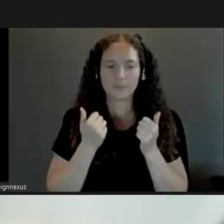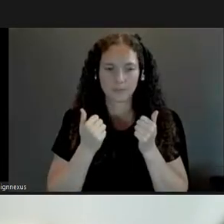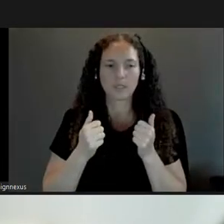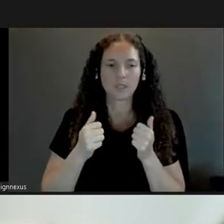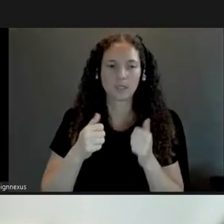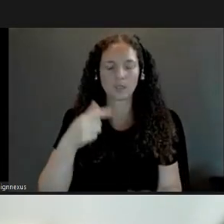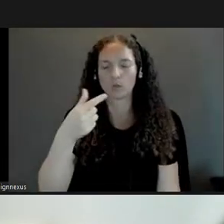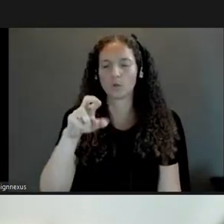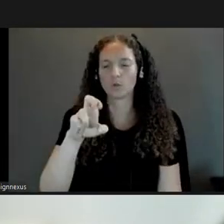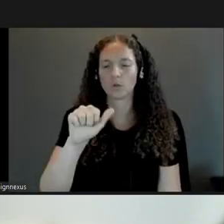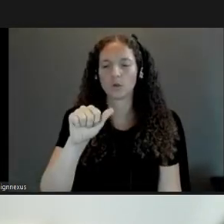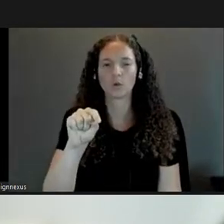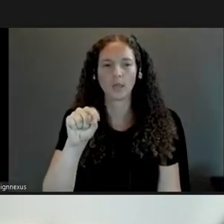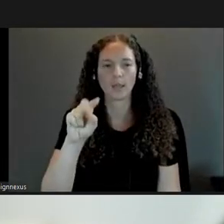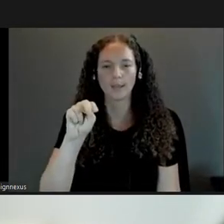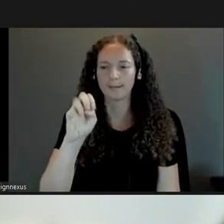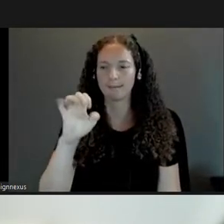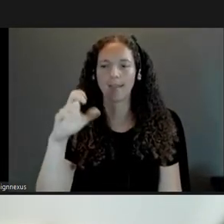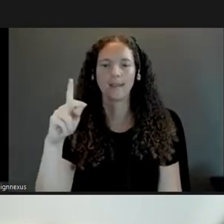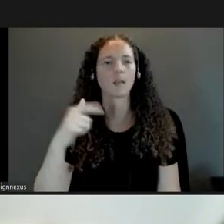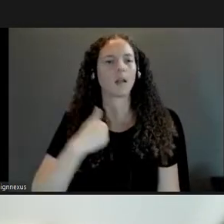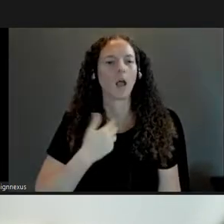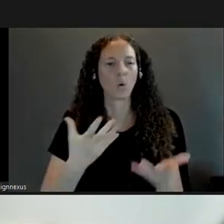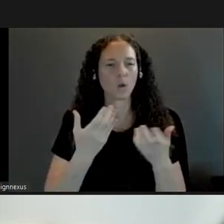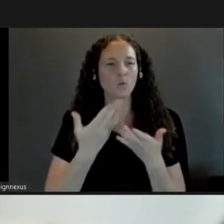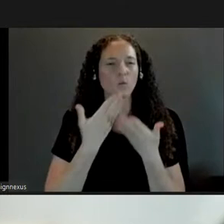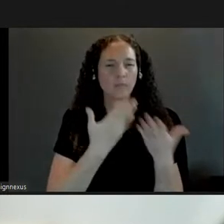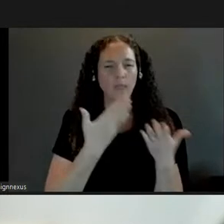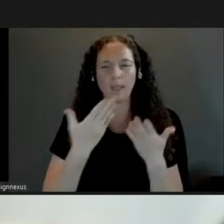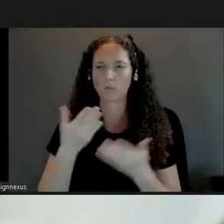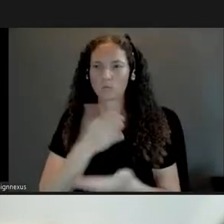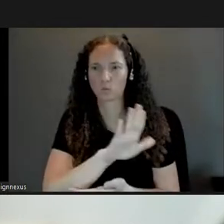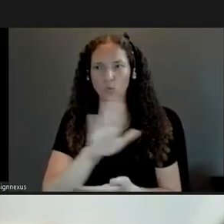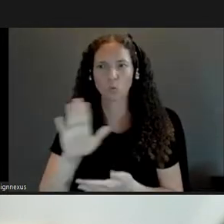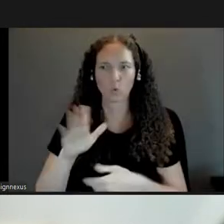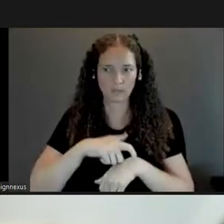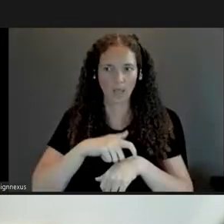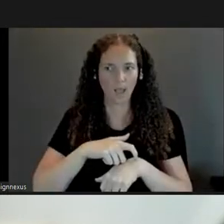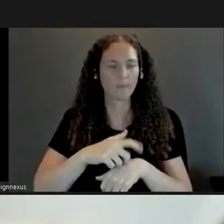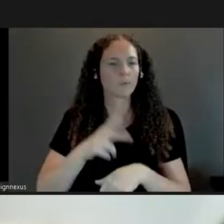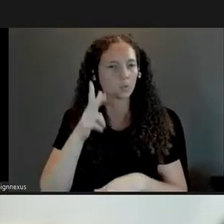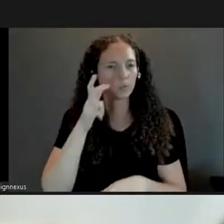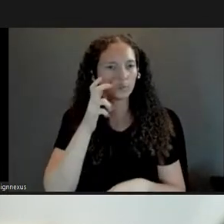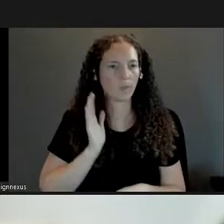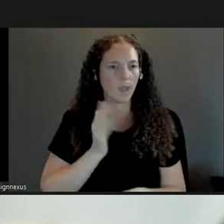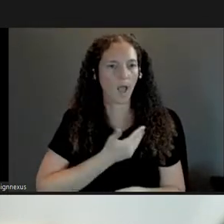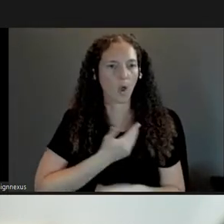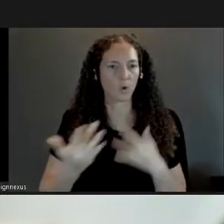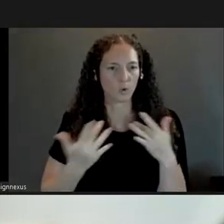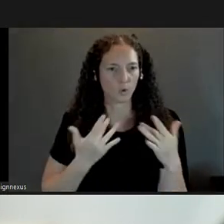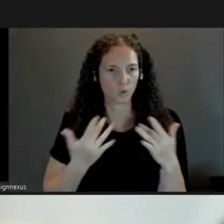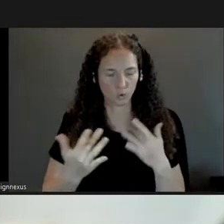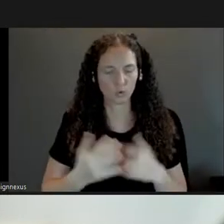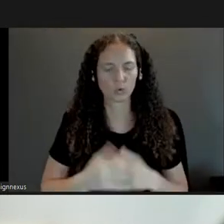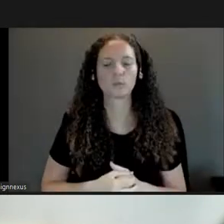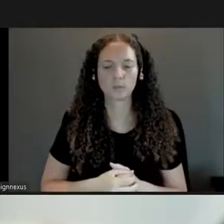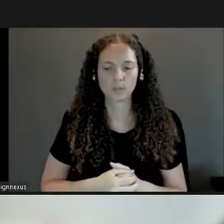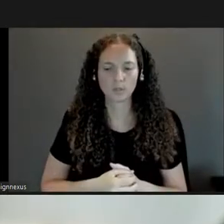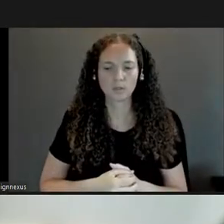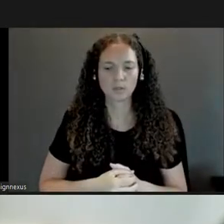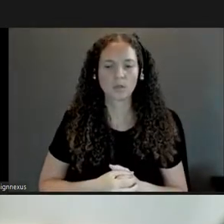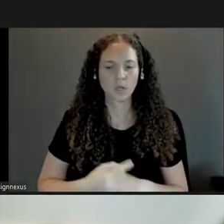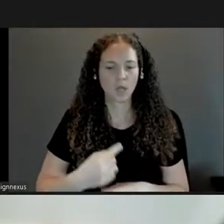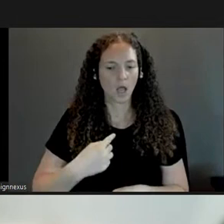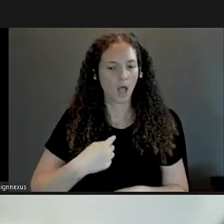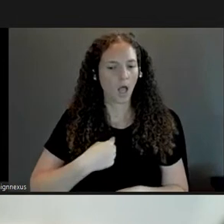thank everybody for your time tonight to hear our concerns. I have heard everything that was